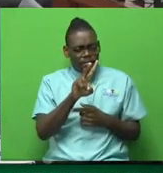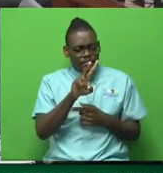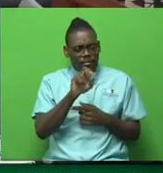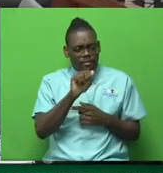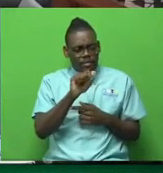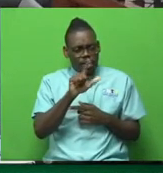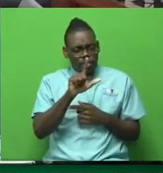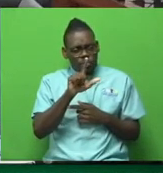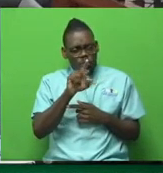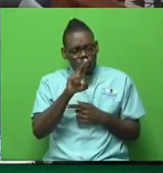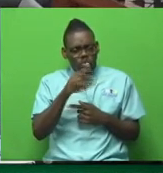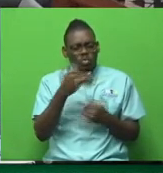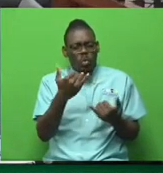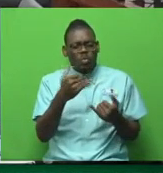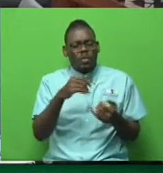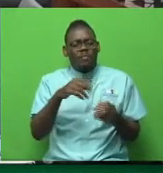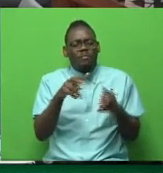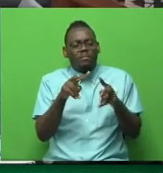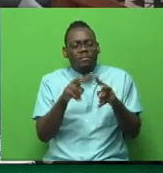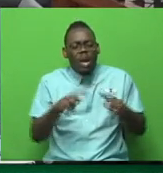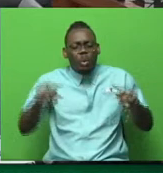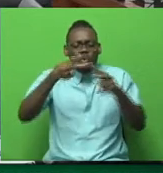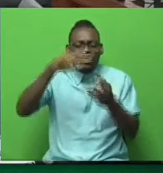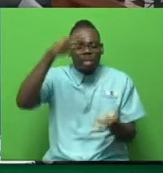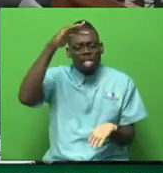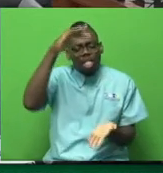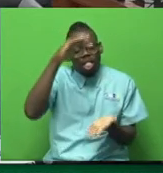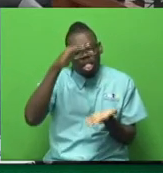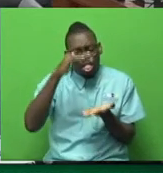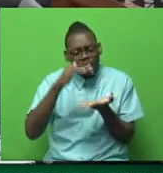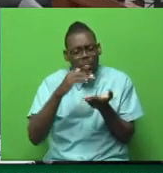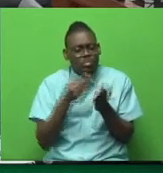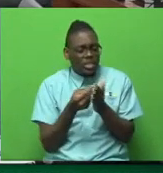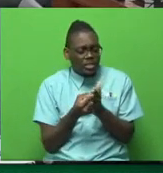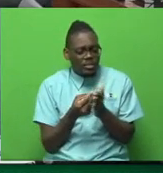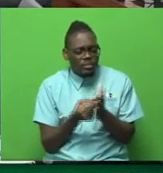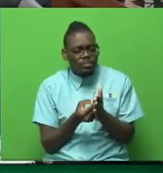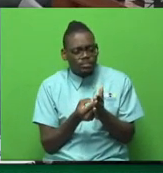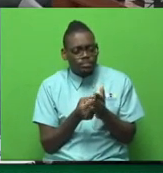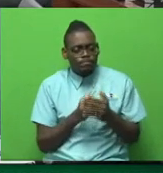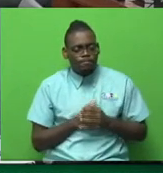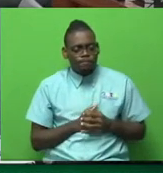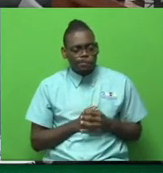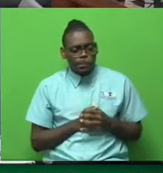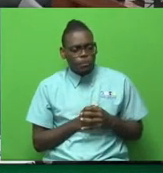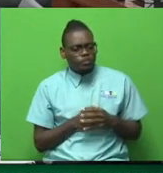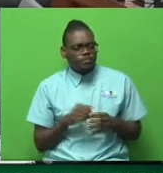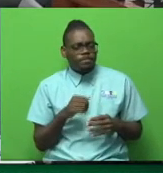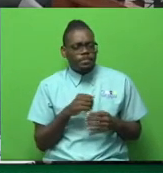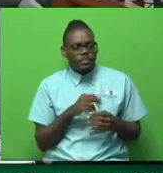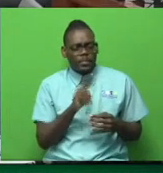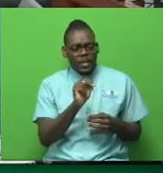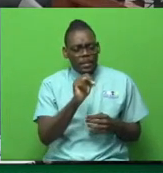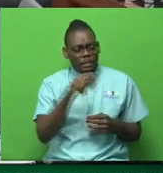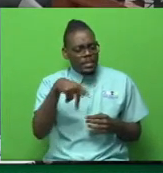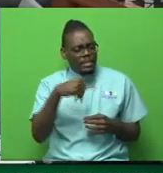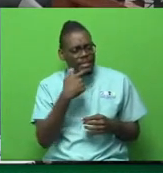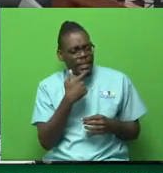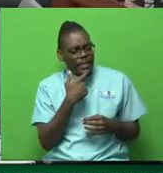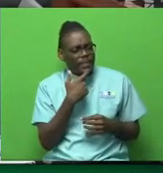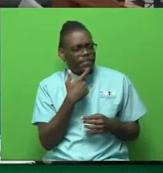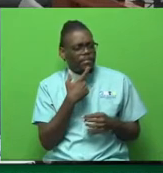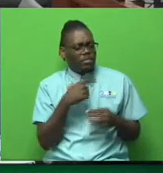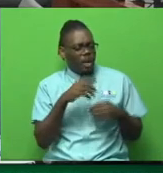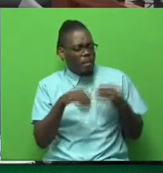the member continues to refer to master readers and so on in enough in an effort to